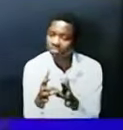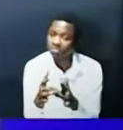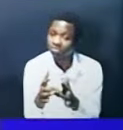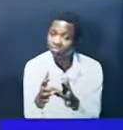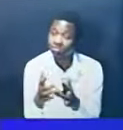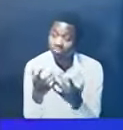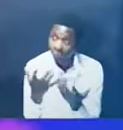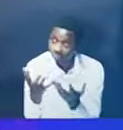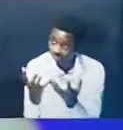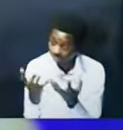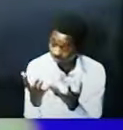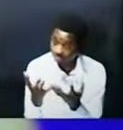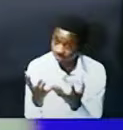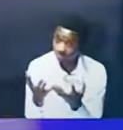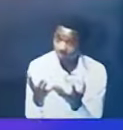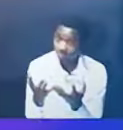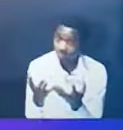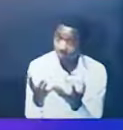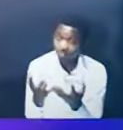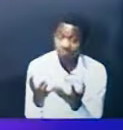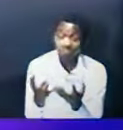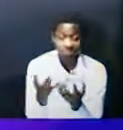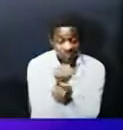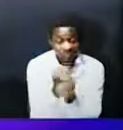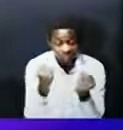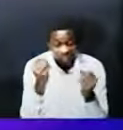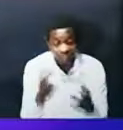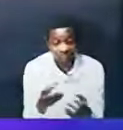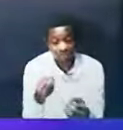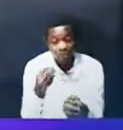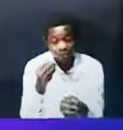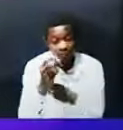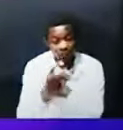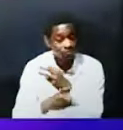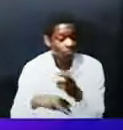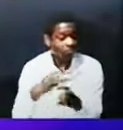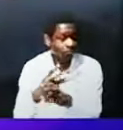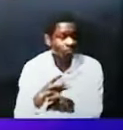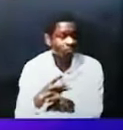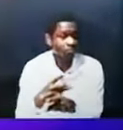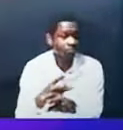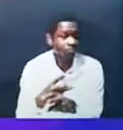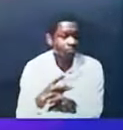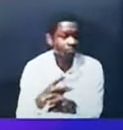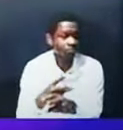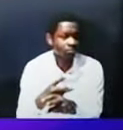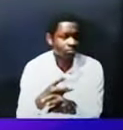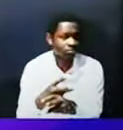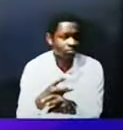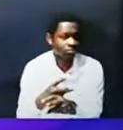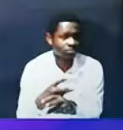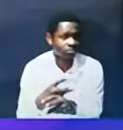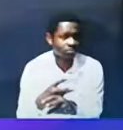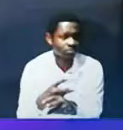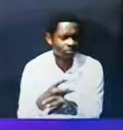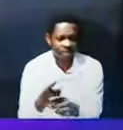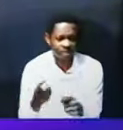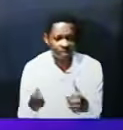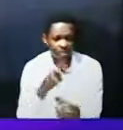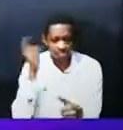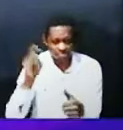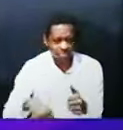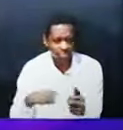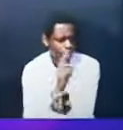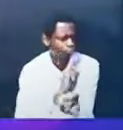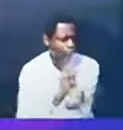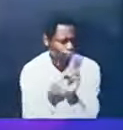Lord, the Savior of the world, I want you to firstly repent